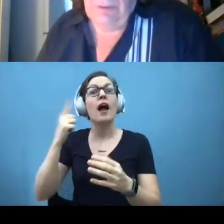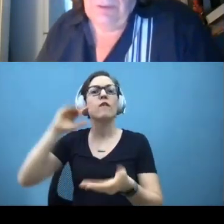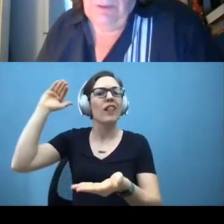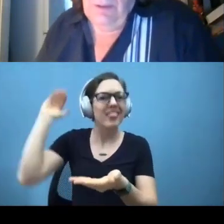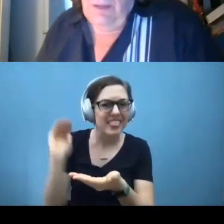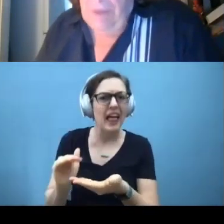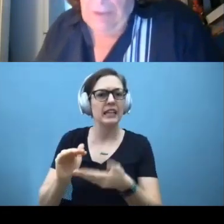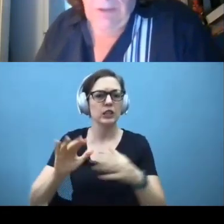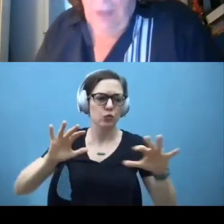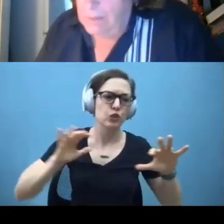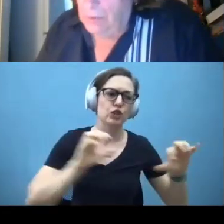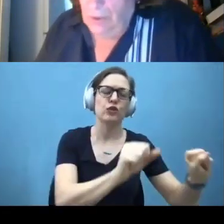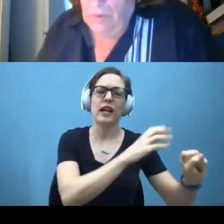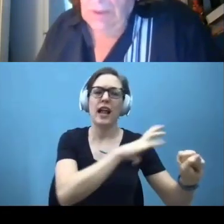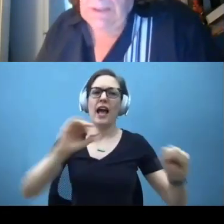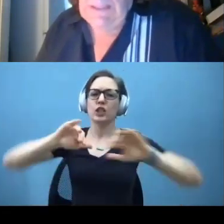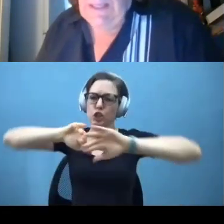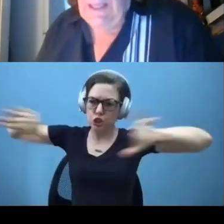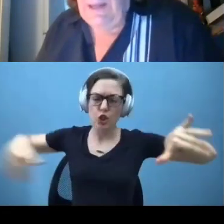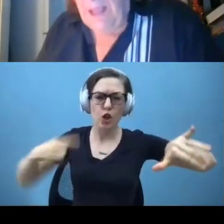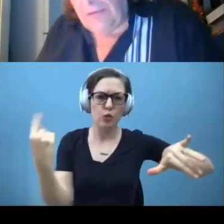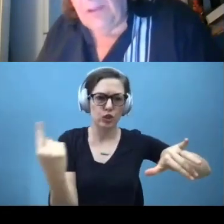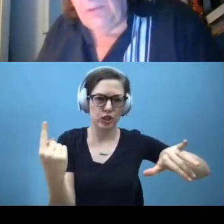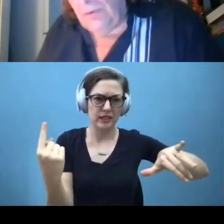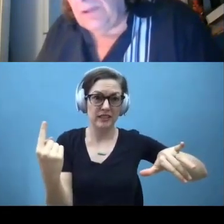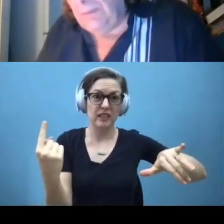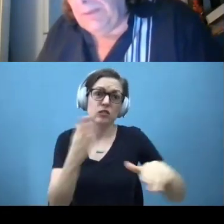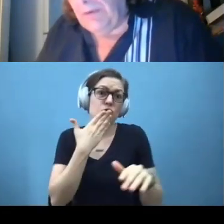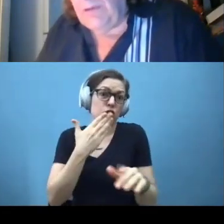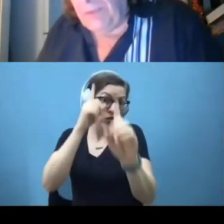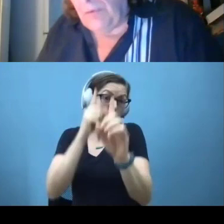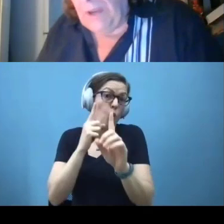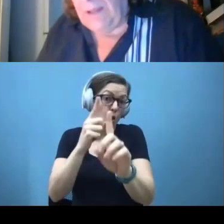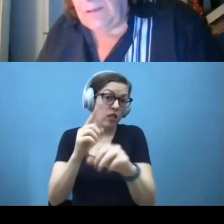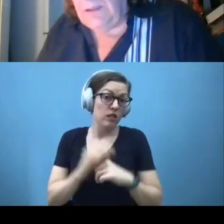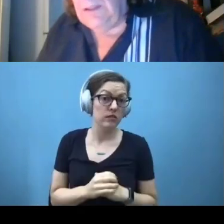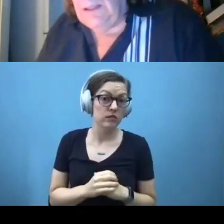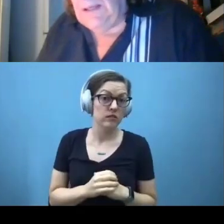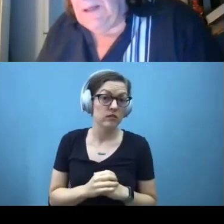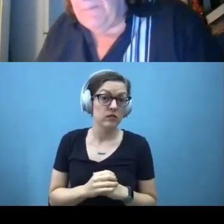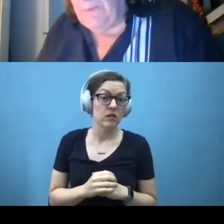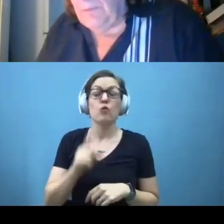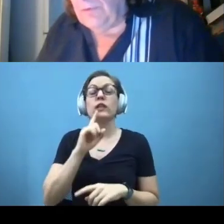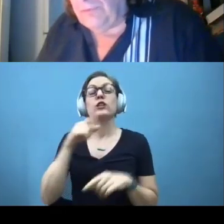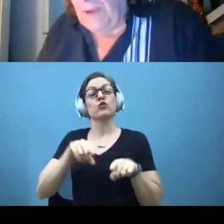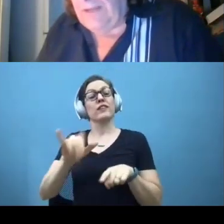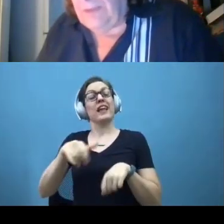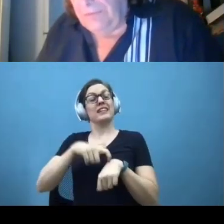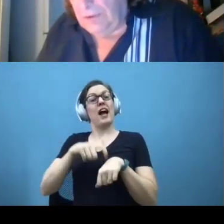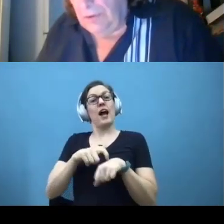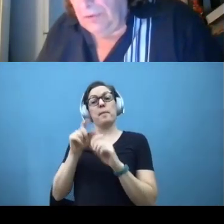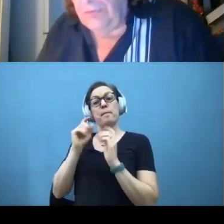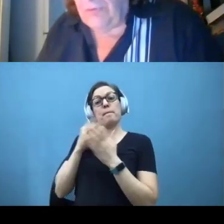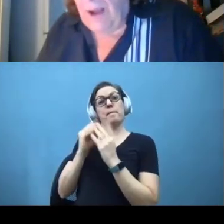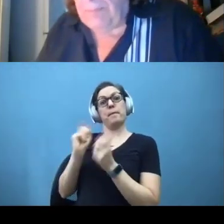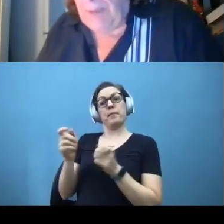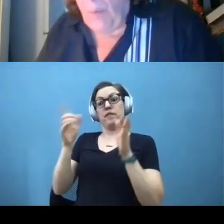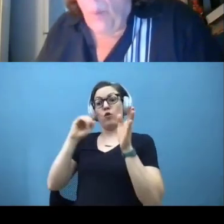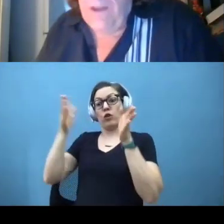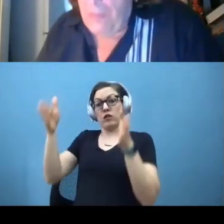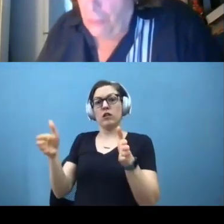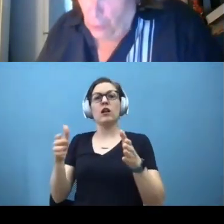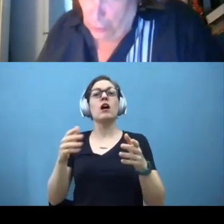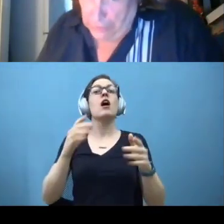seclusion, a very laudable goal. And actually, during the period of the grant, restraints and seclusions dropped